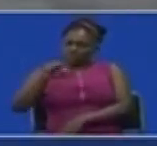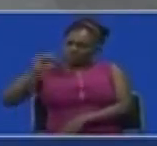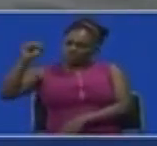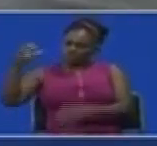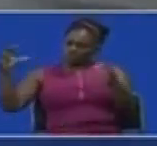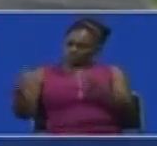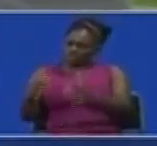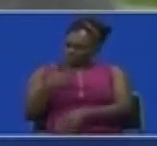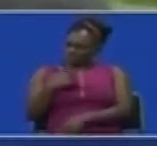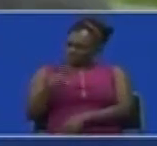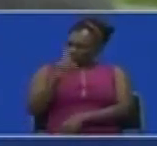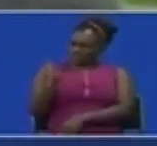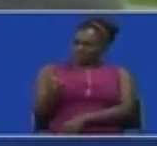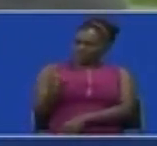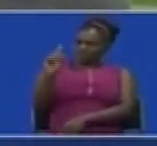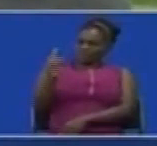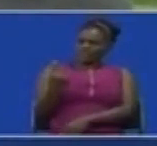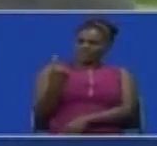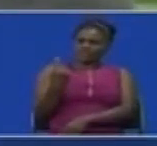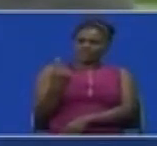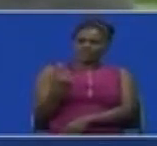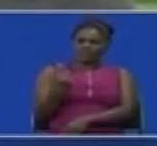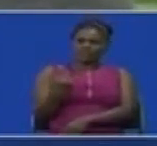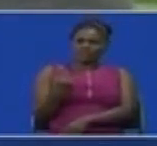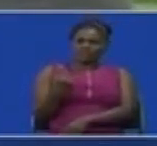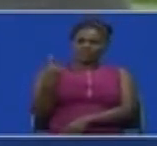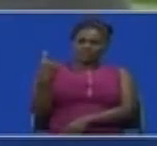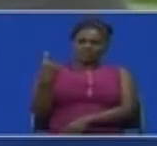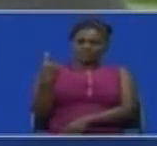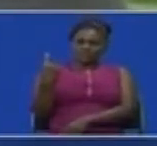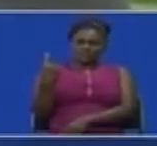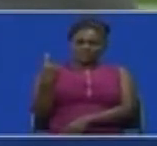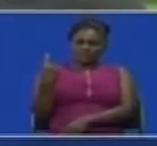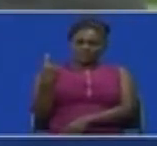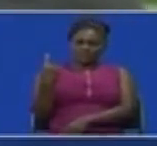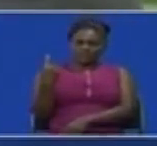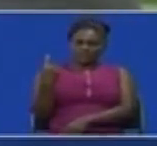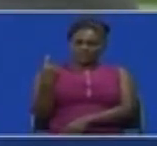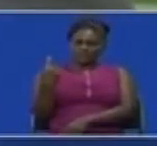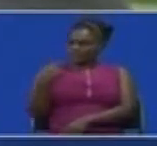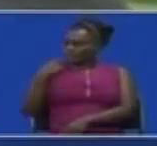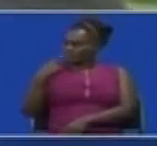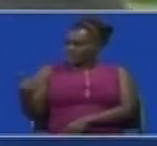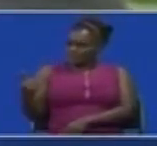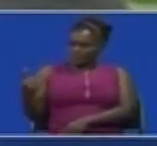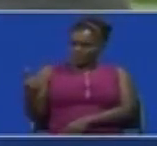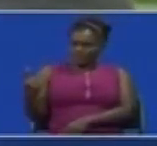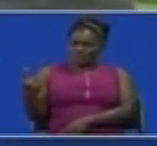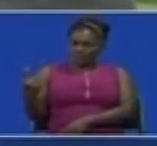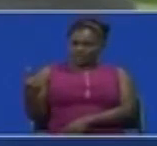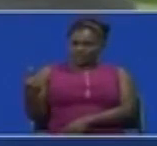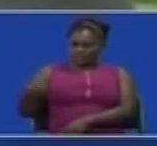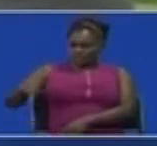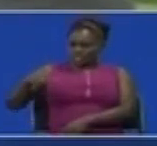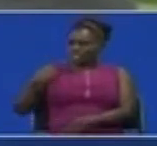stand? First of all, I want to tell the fact that we are speaking on